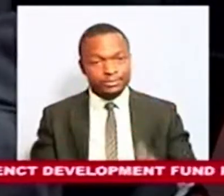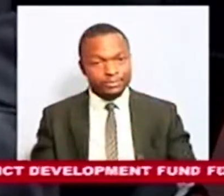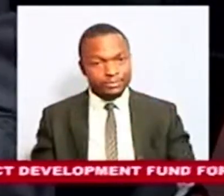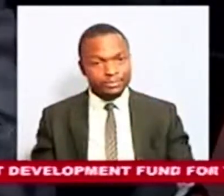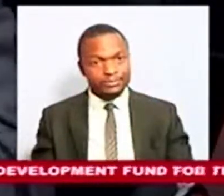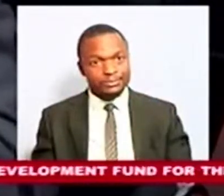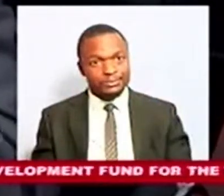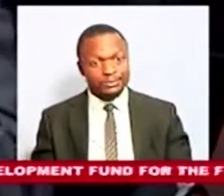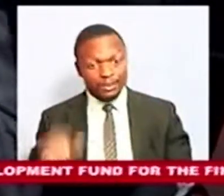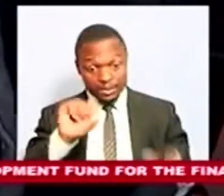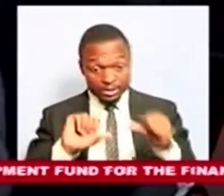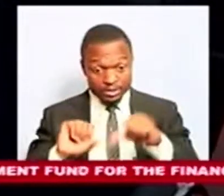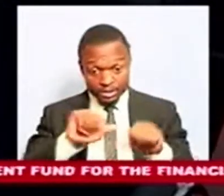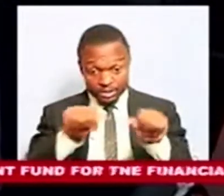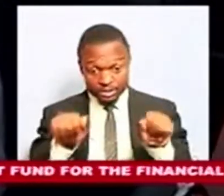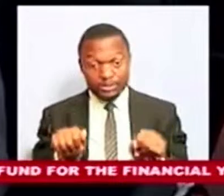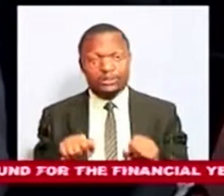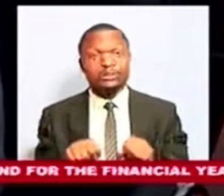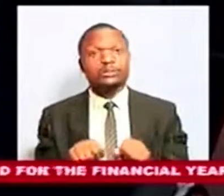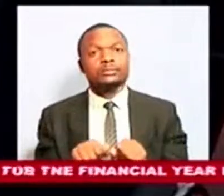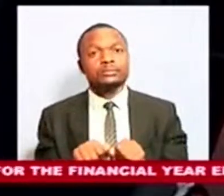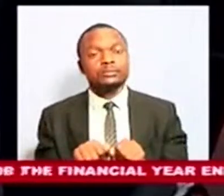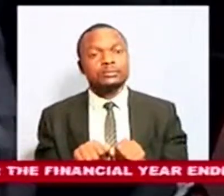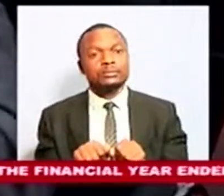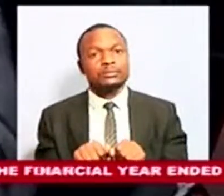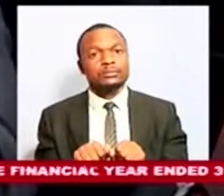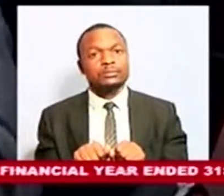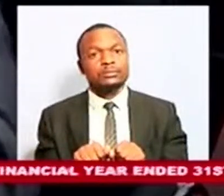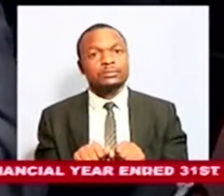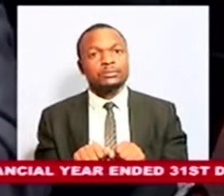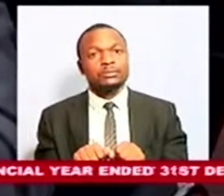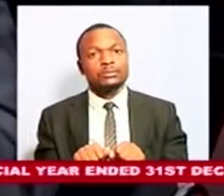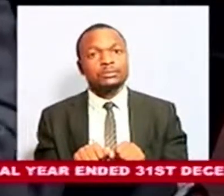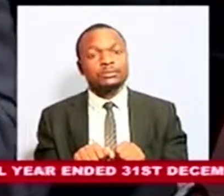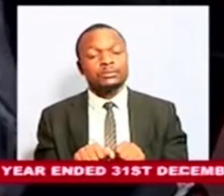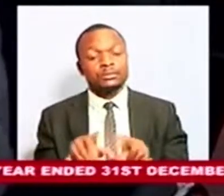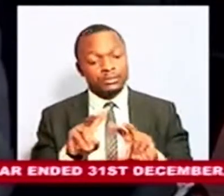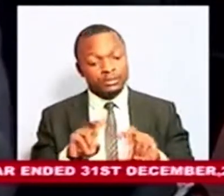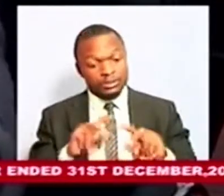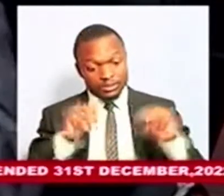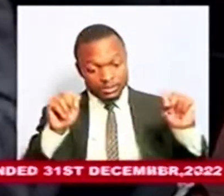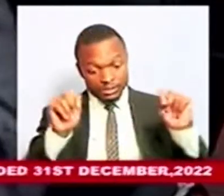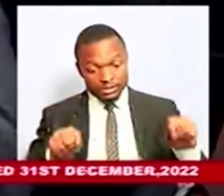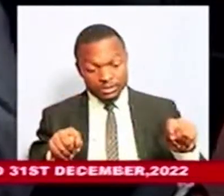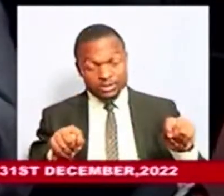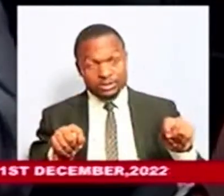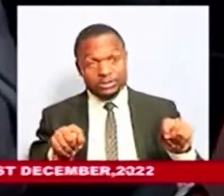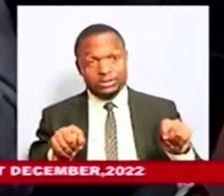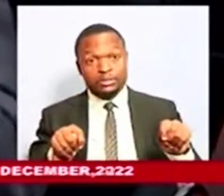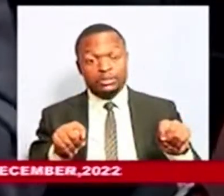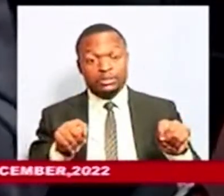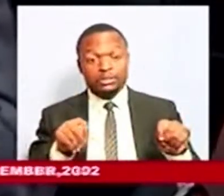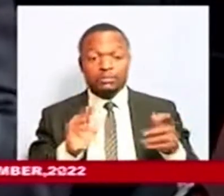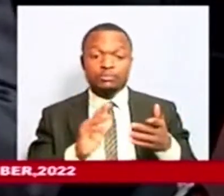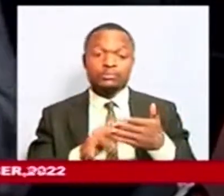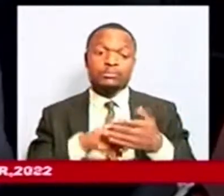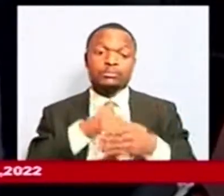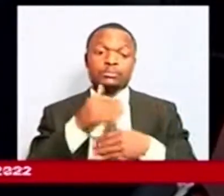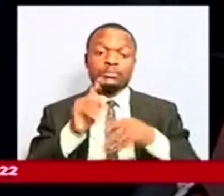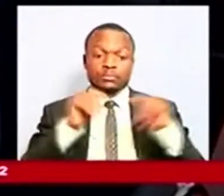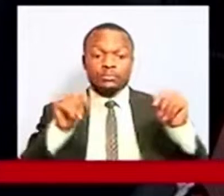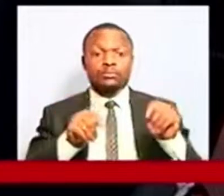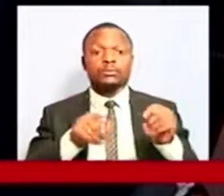the Auditor General went to the ledgers. From the ledgers, they found out that you paid